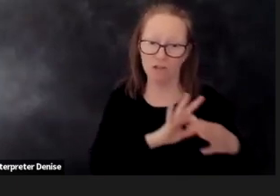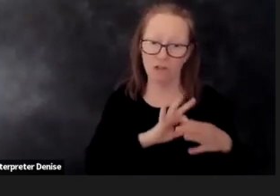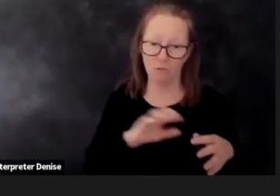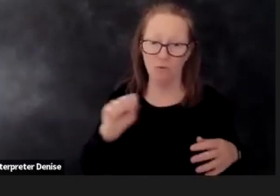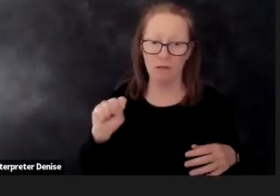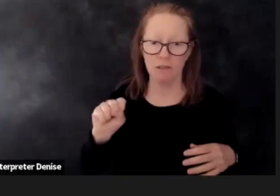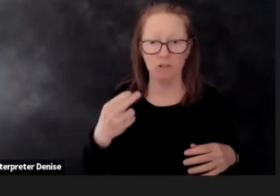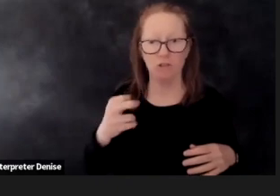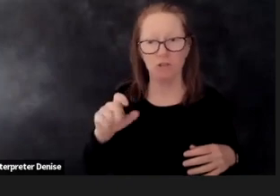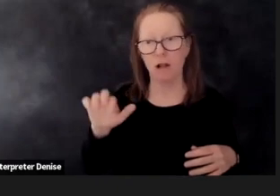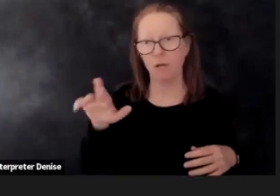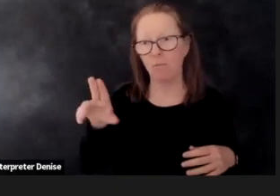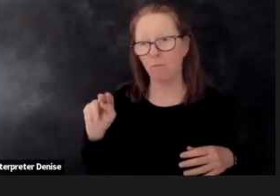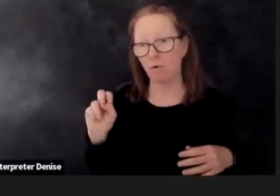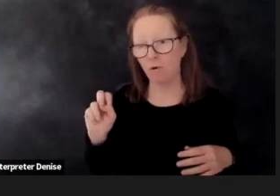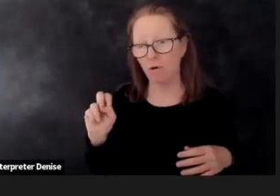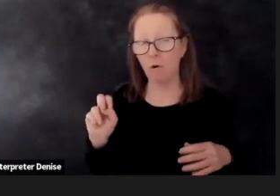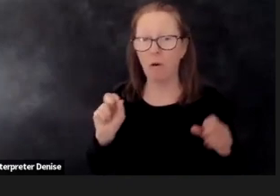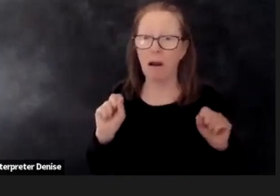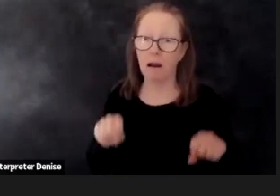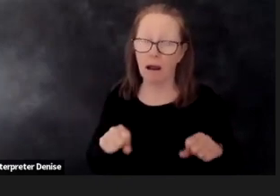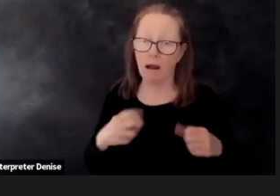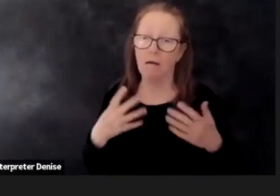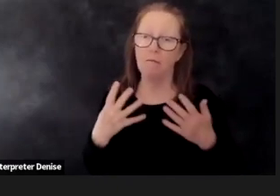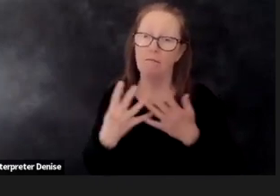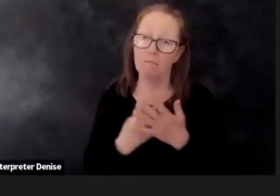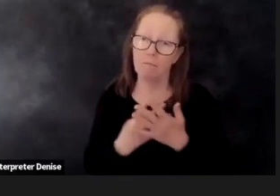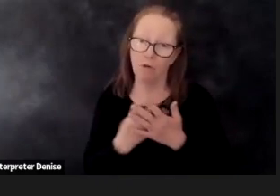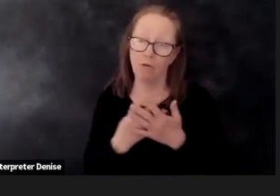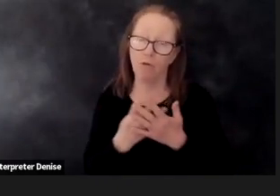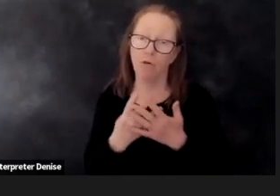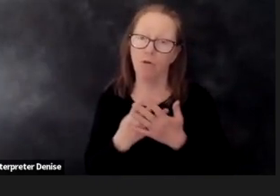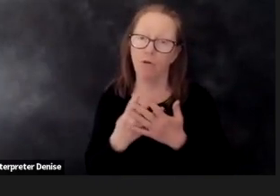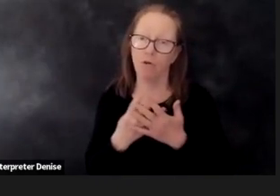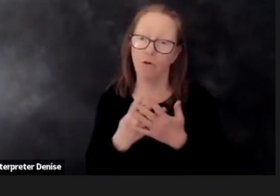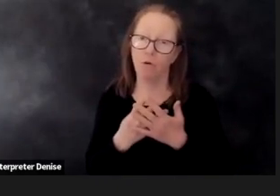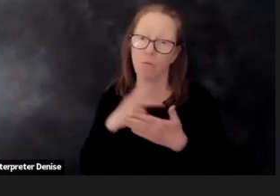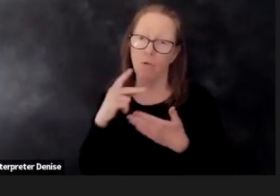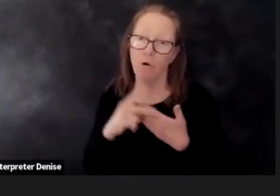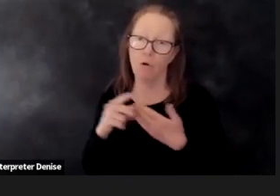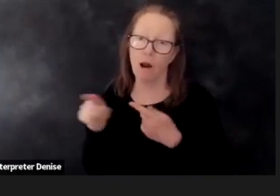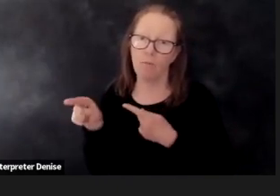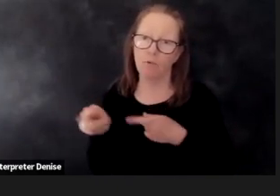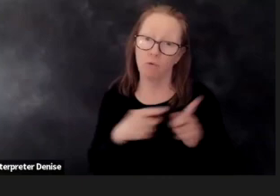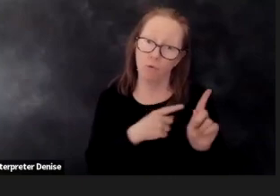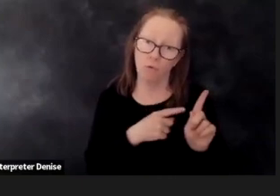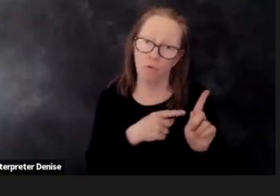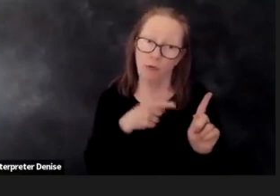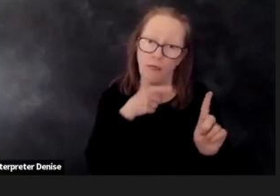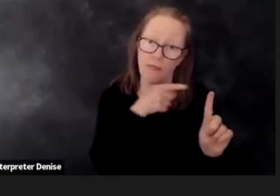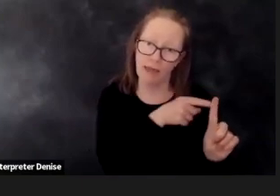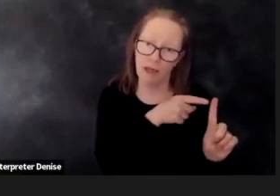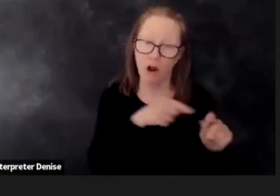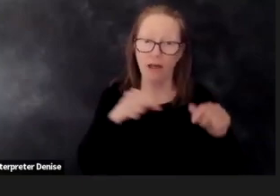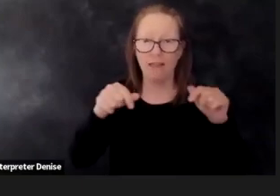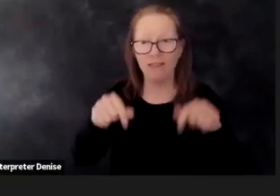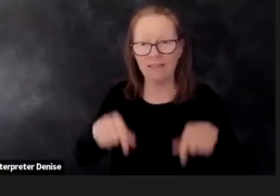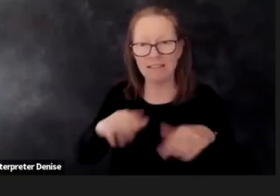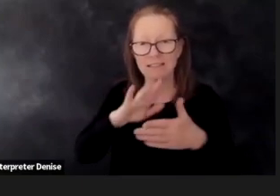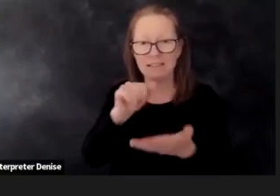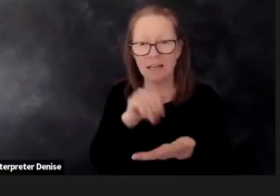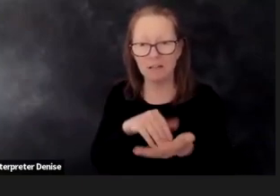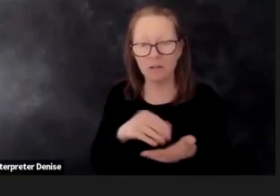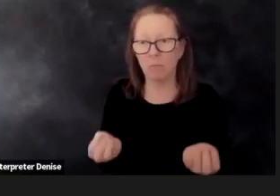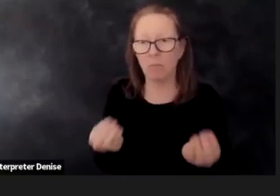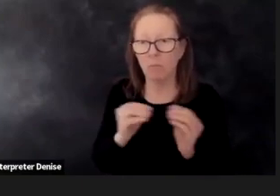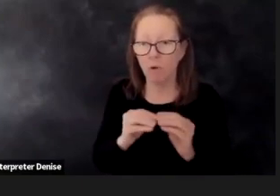things where we filter a basketball program over there, but I like it to be more based on education and training of